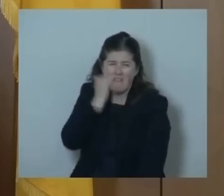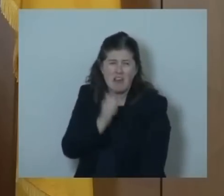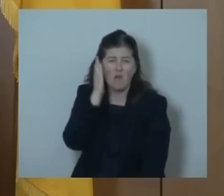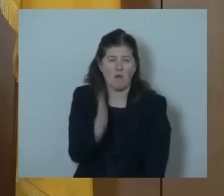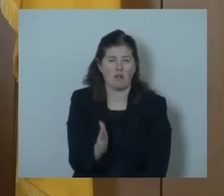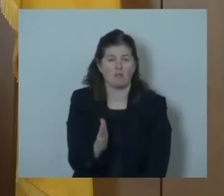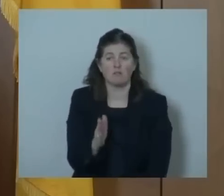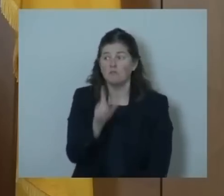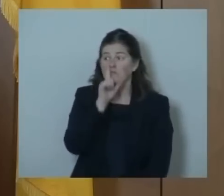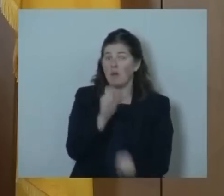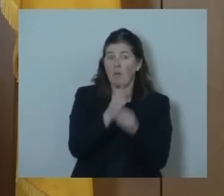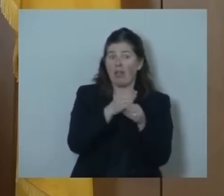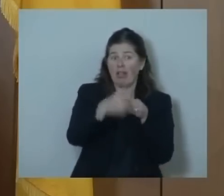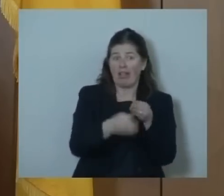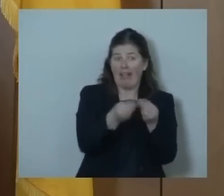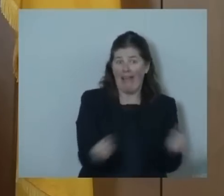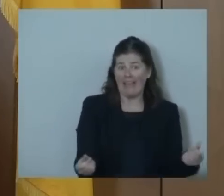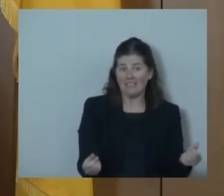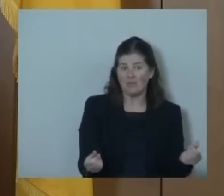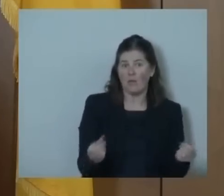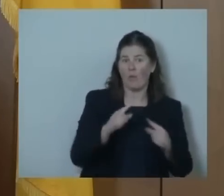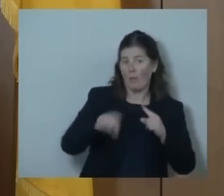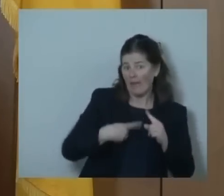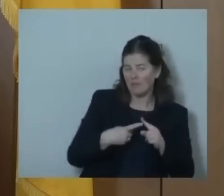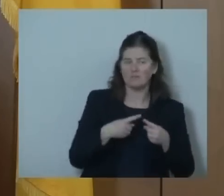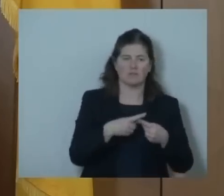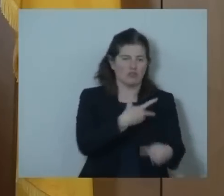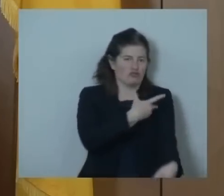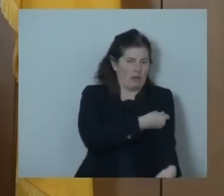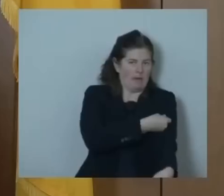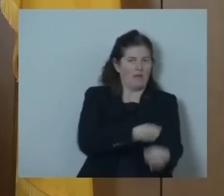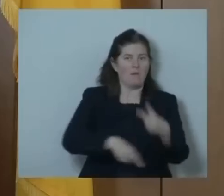there's both a vaccine and a treatment protocol. And